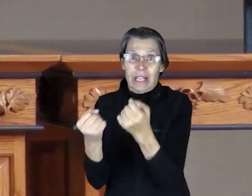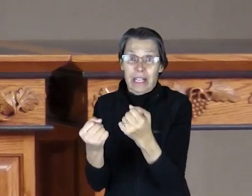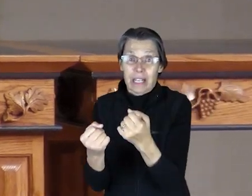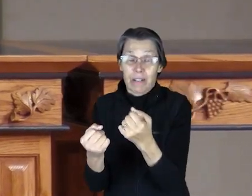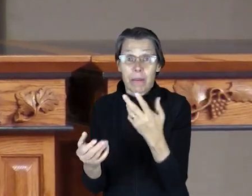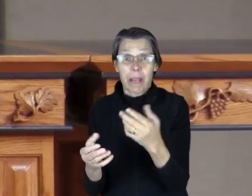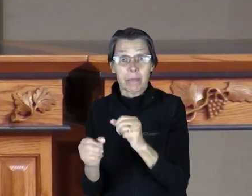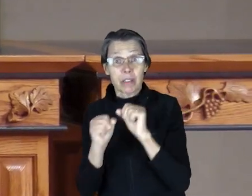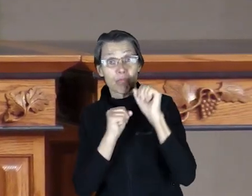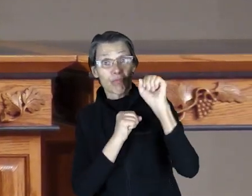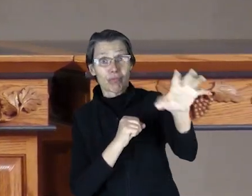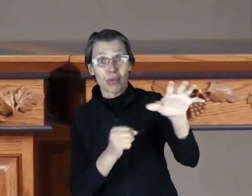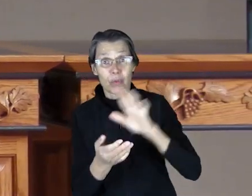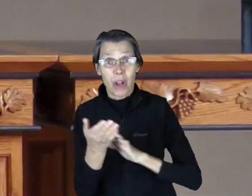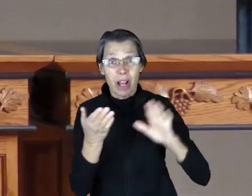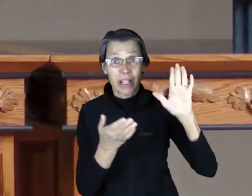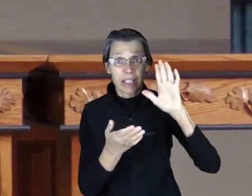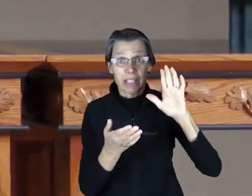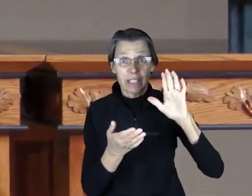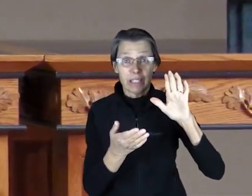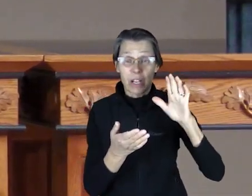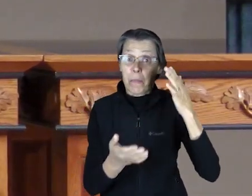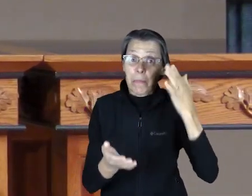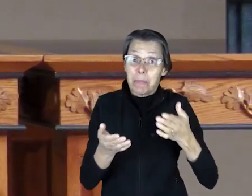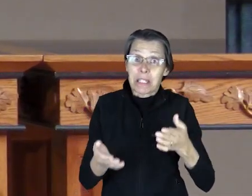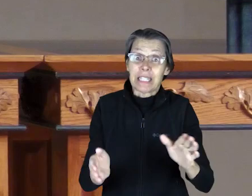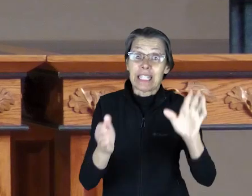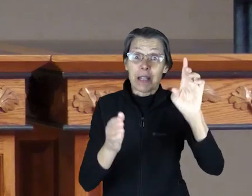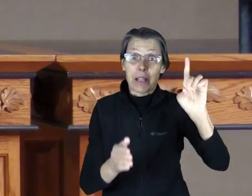moving them to college. Maybe it's letting them date.